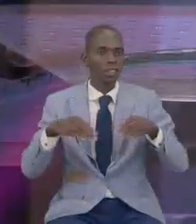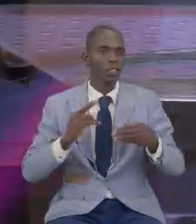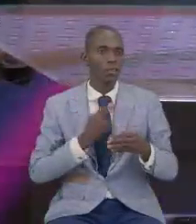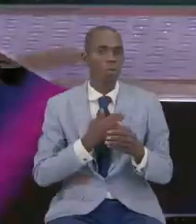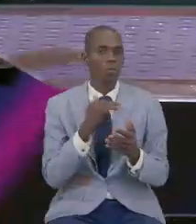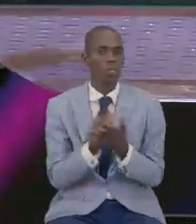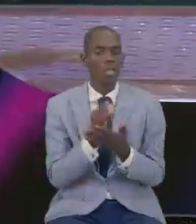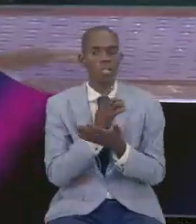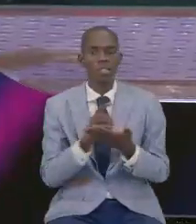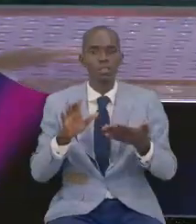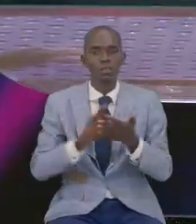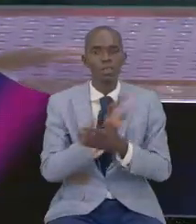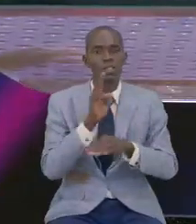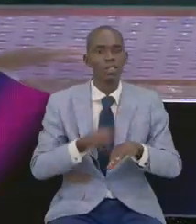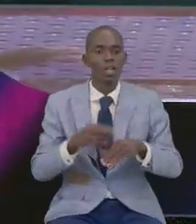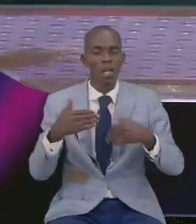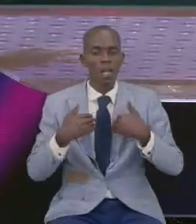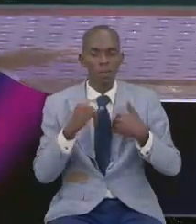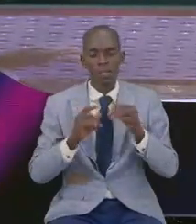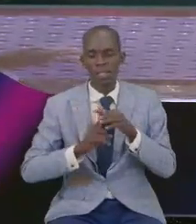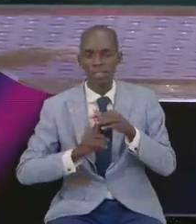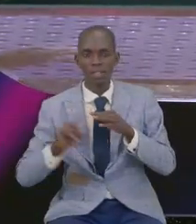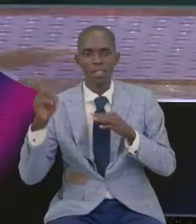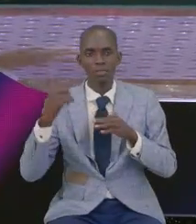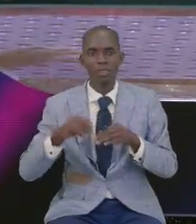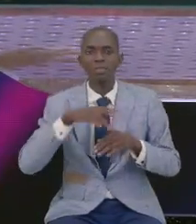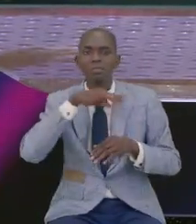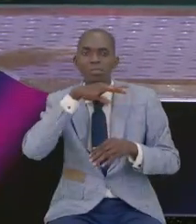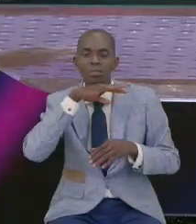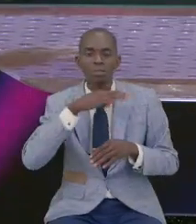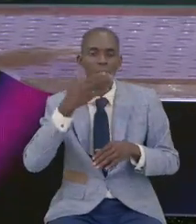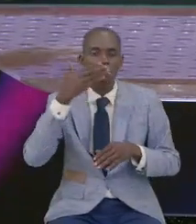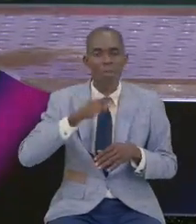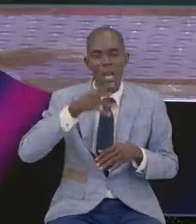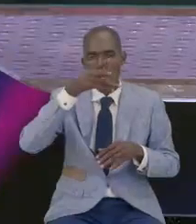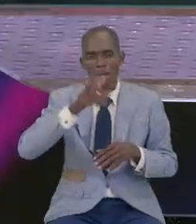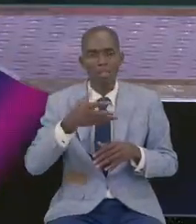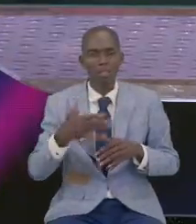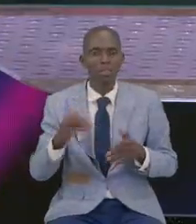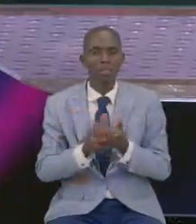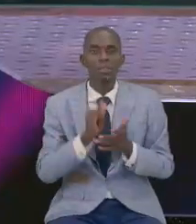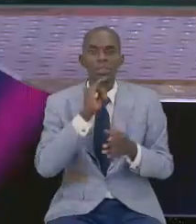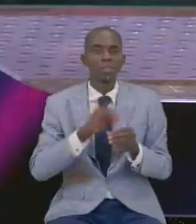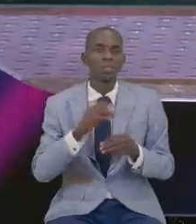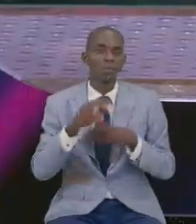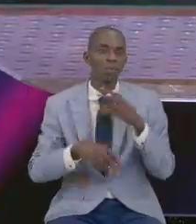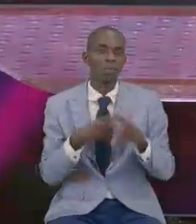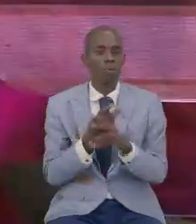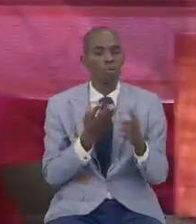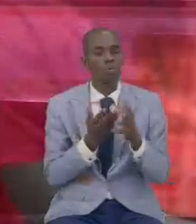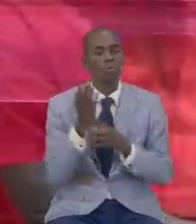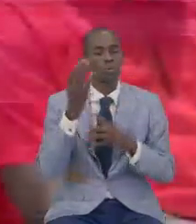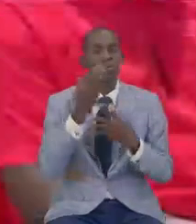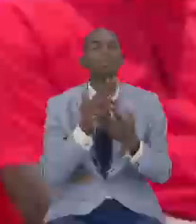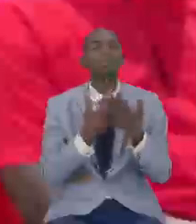nature, having escaped the corruption that is in the world through lust. The knowledge of Christ coming